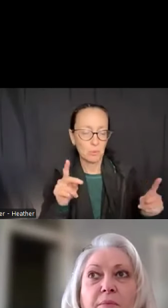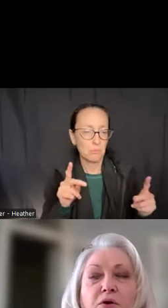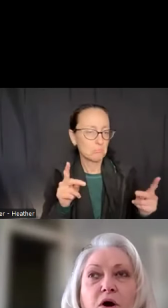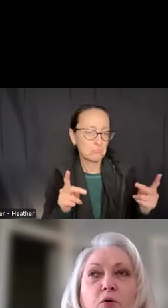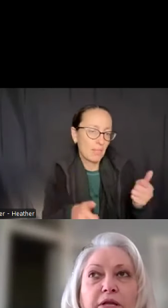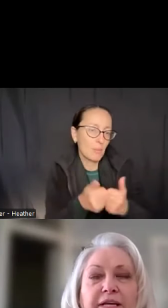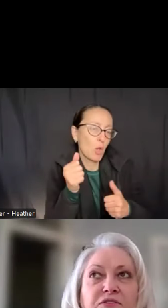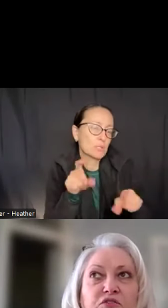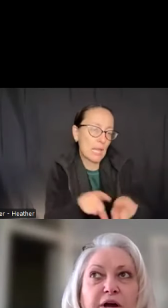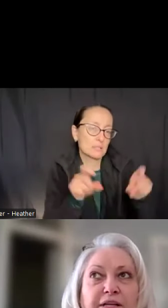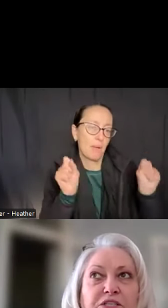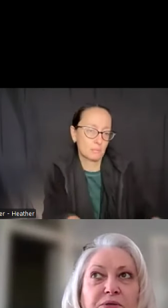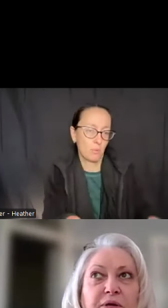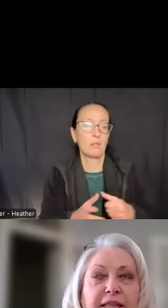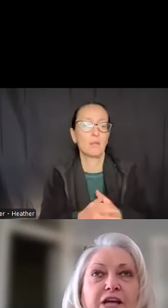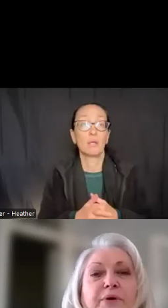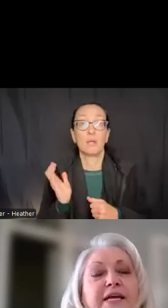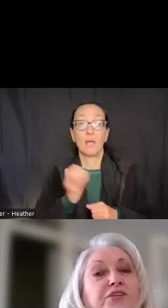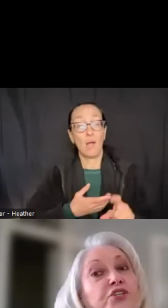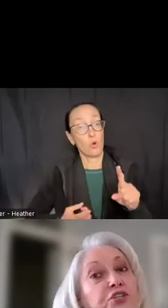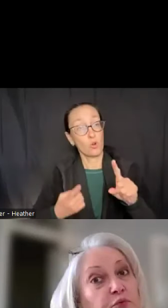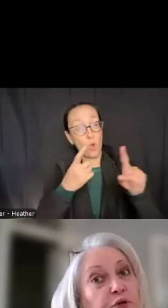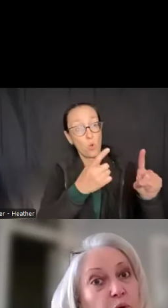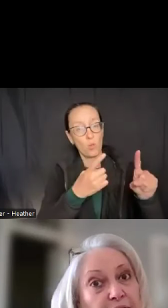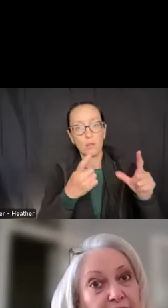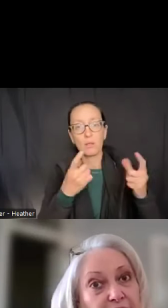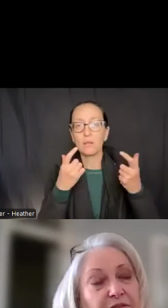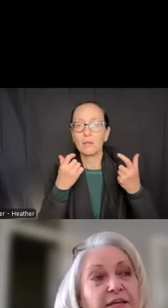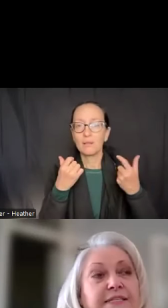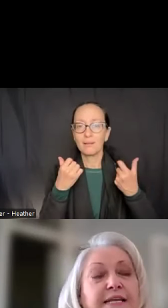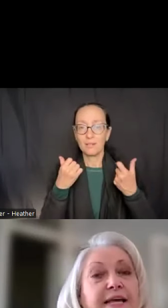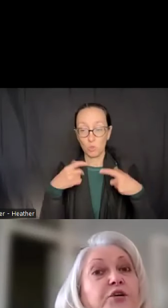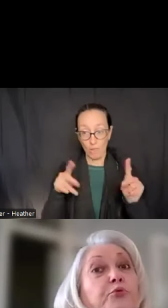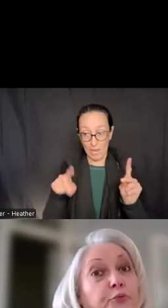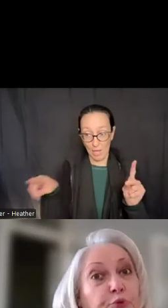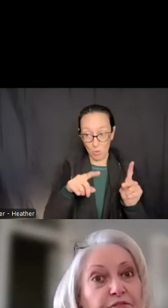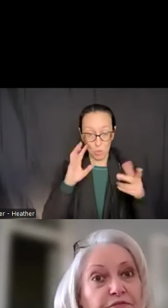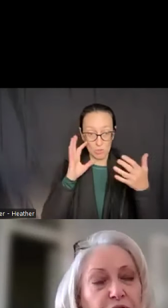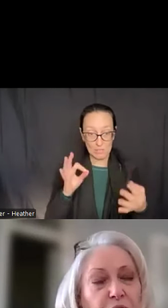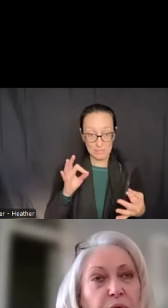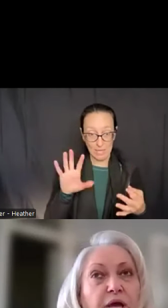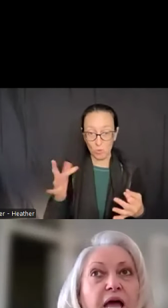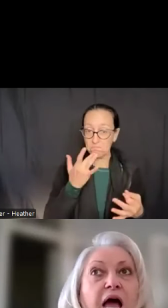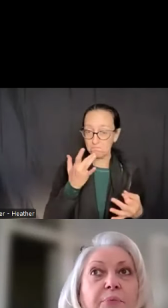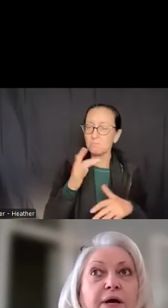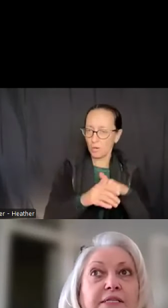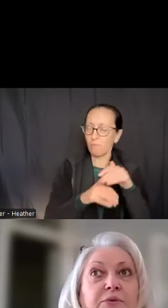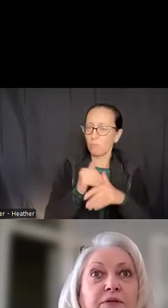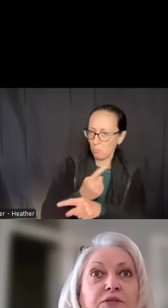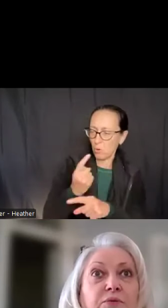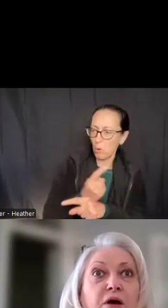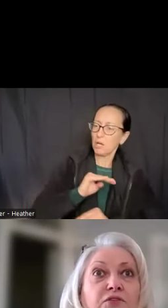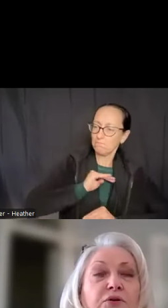So our goal is to try to allow you again to choose where you want to live in a setting that's appropriate for you,